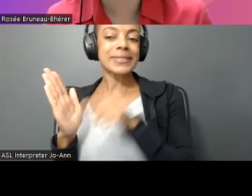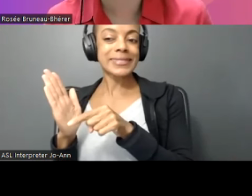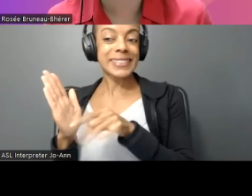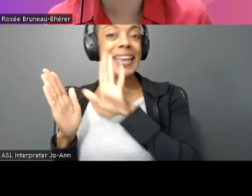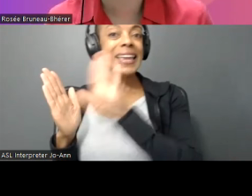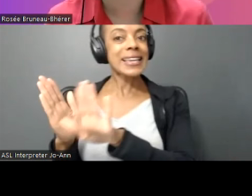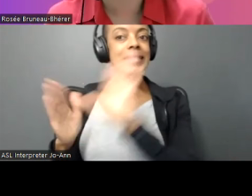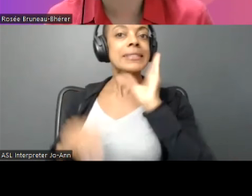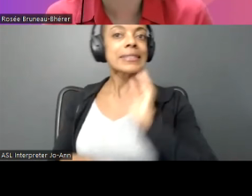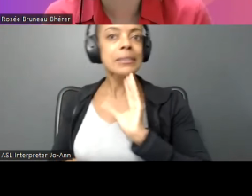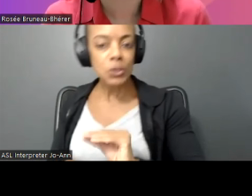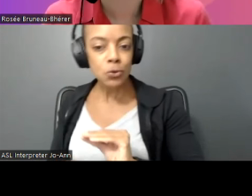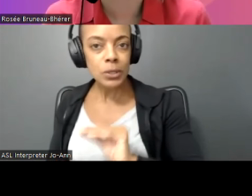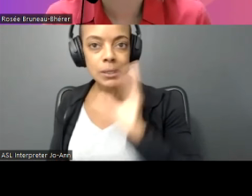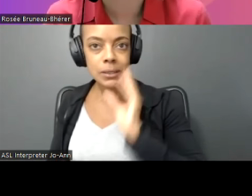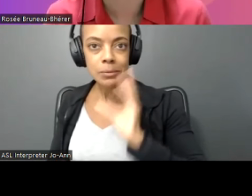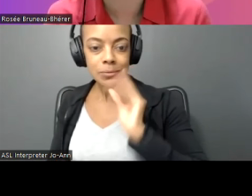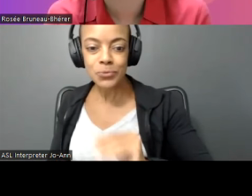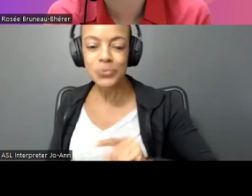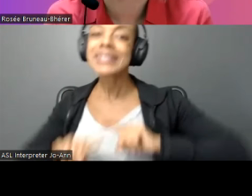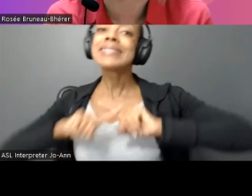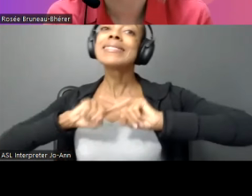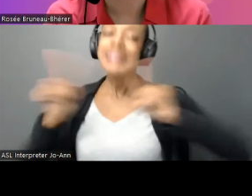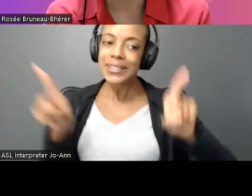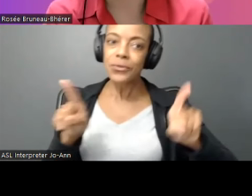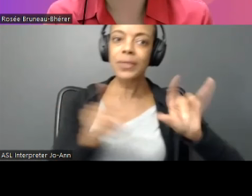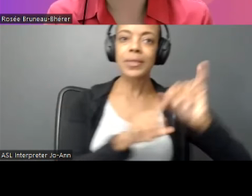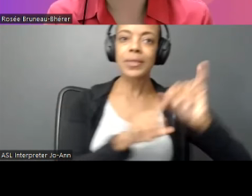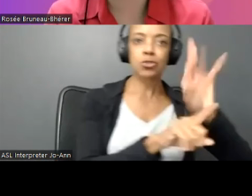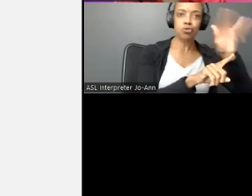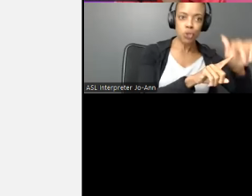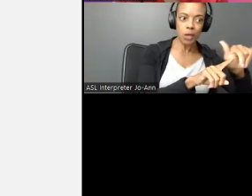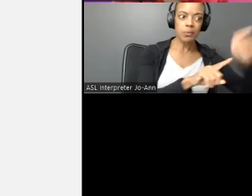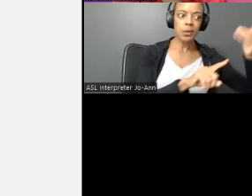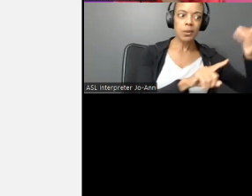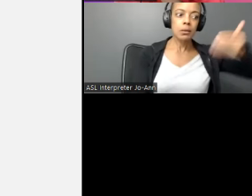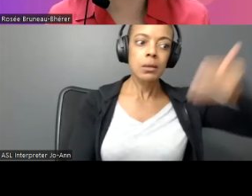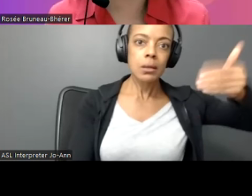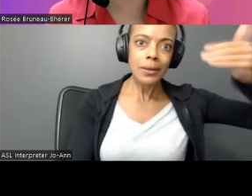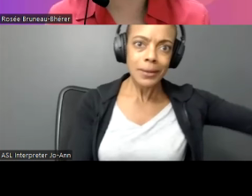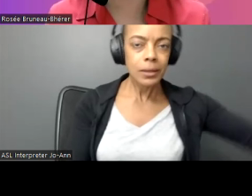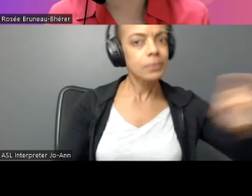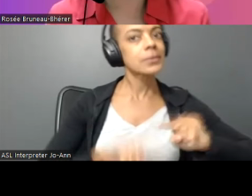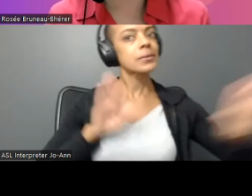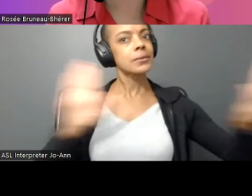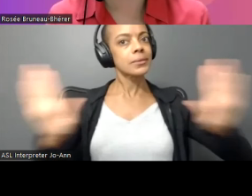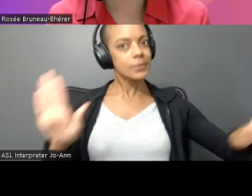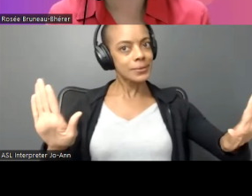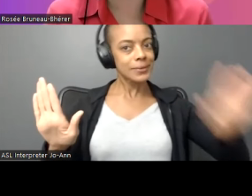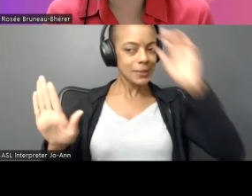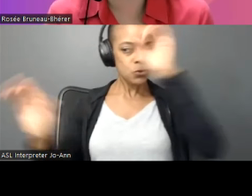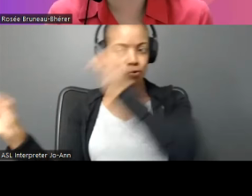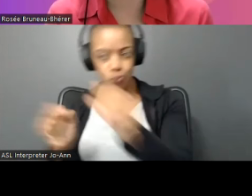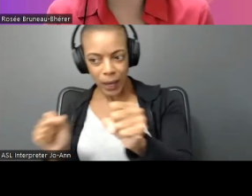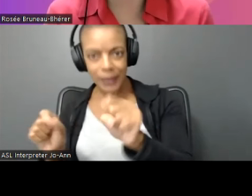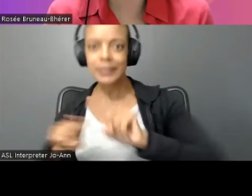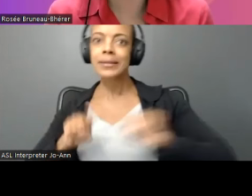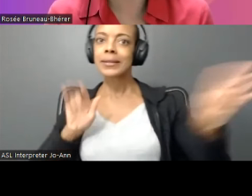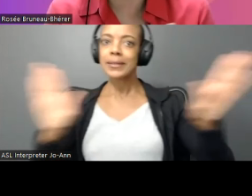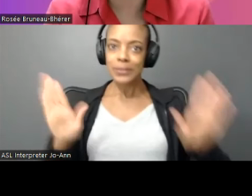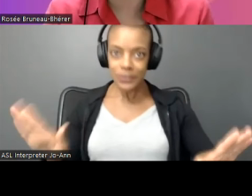something external, and he'll be using different strategies to be facing life. For example, he's probably with